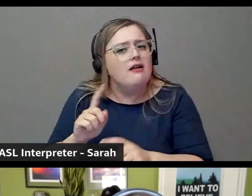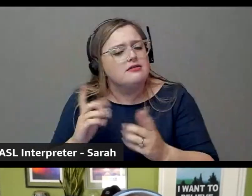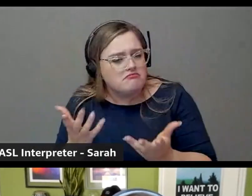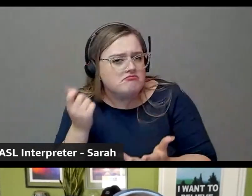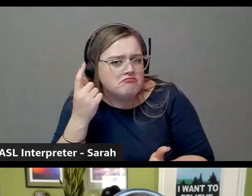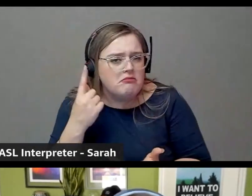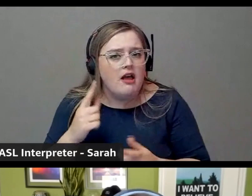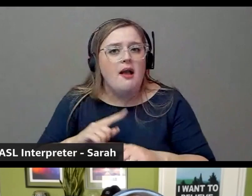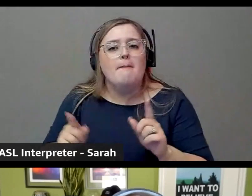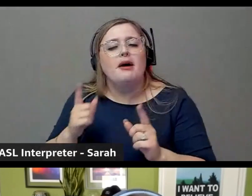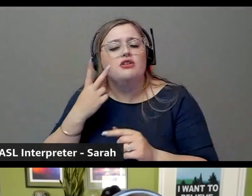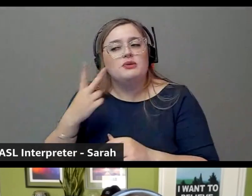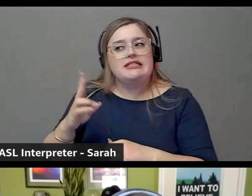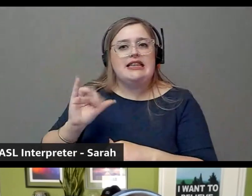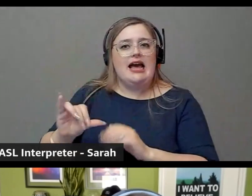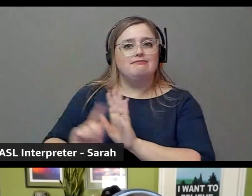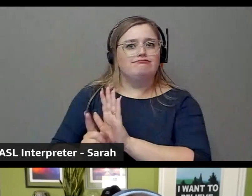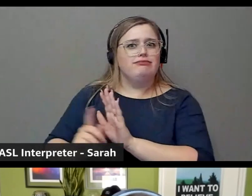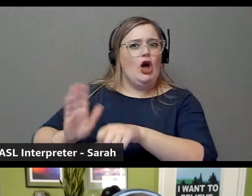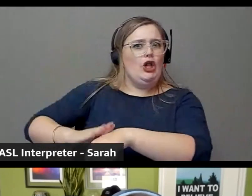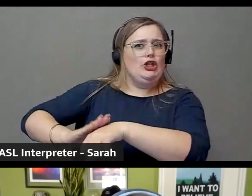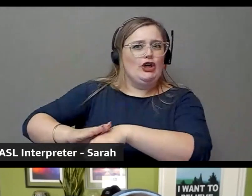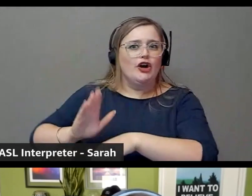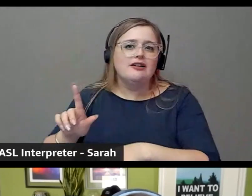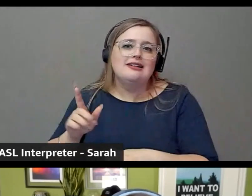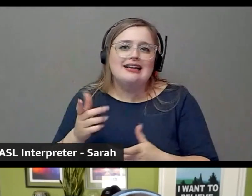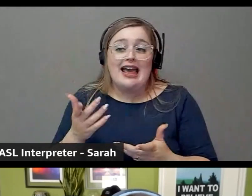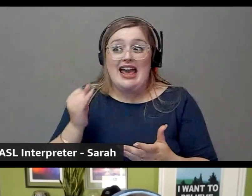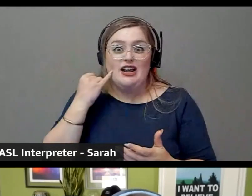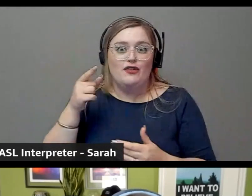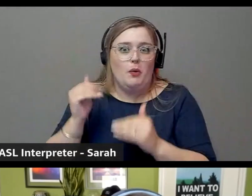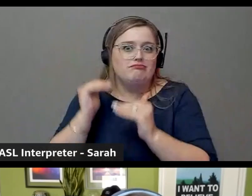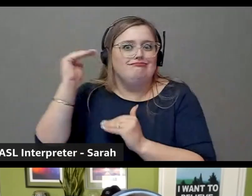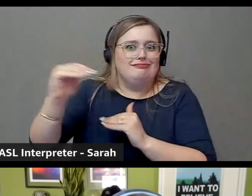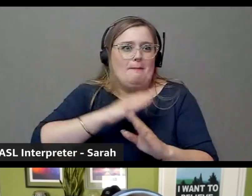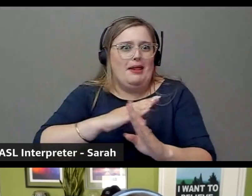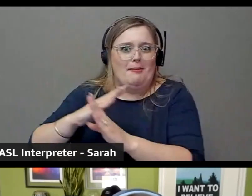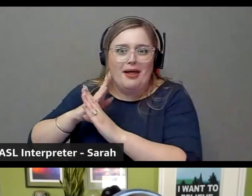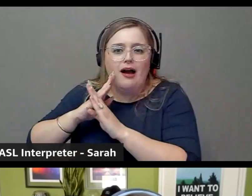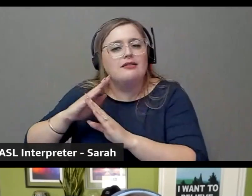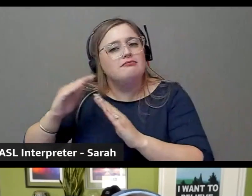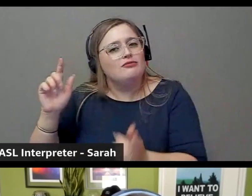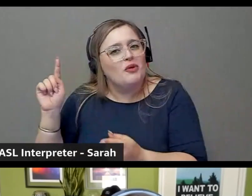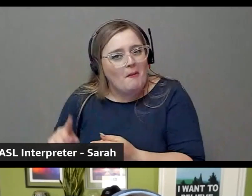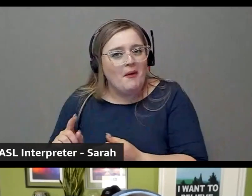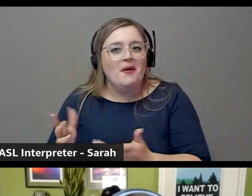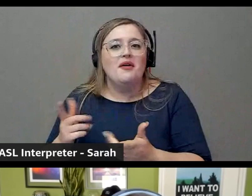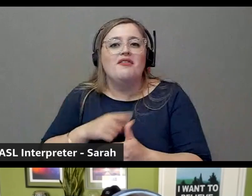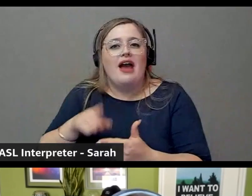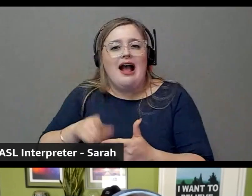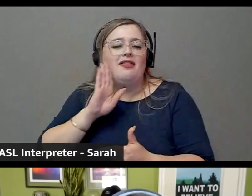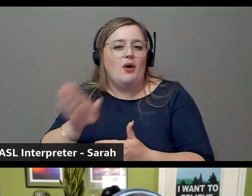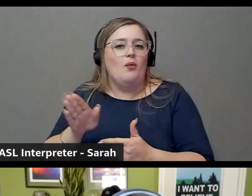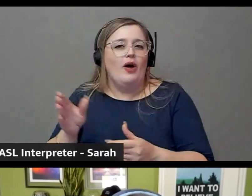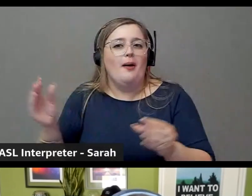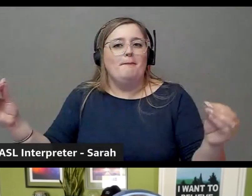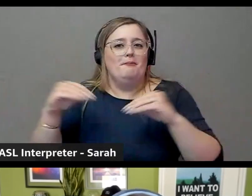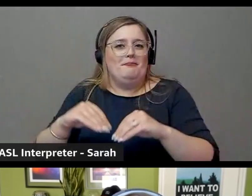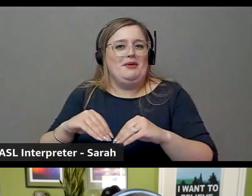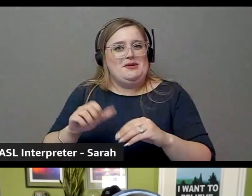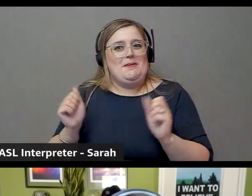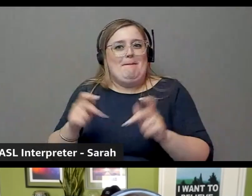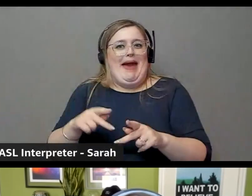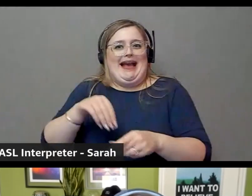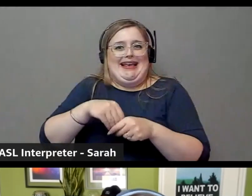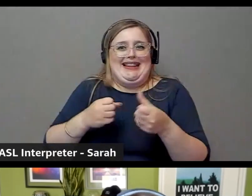You just open up whatever ports you've blocked a little too aggressively, and then we'll detect that, and we'll put you back in the support perimeter. So just get a